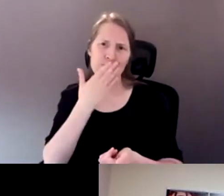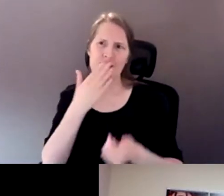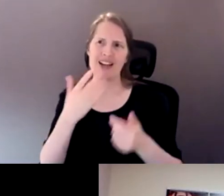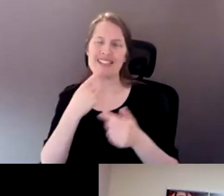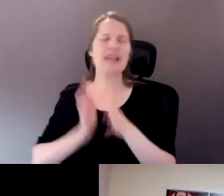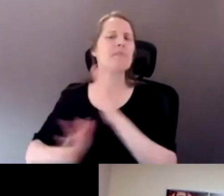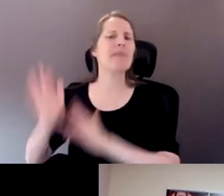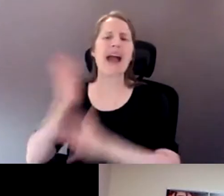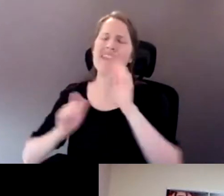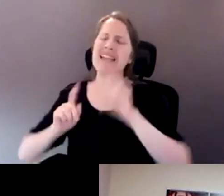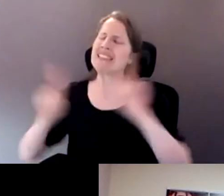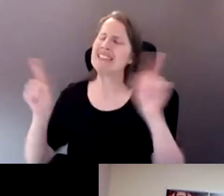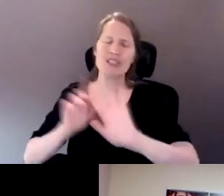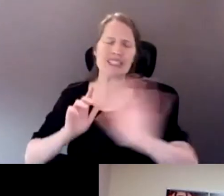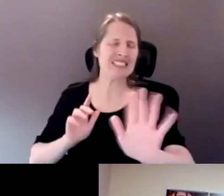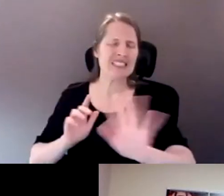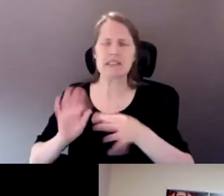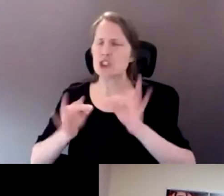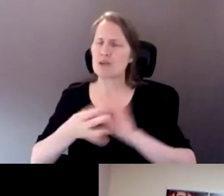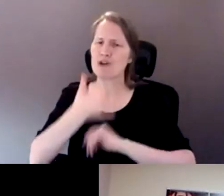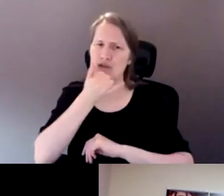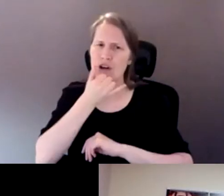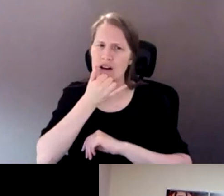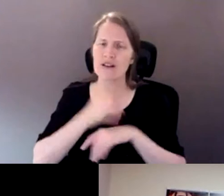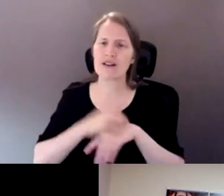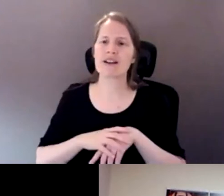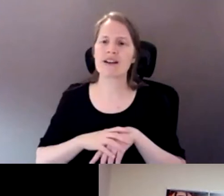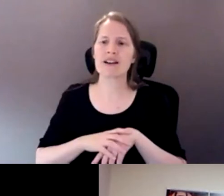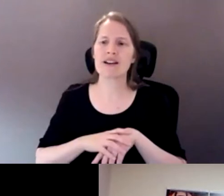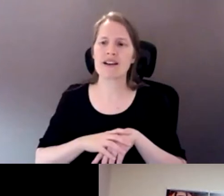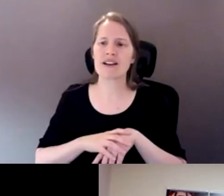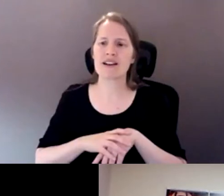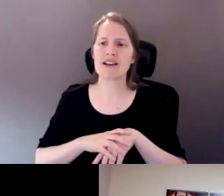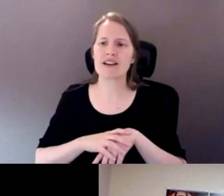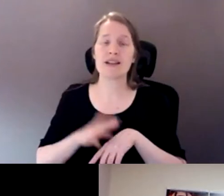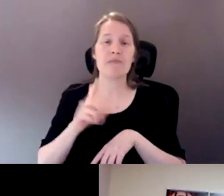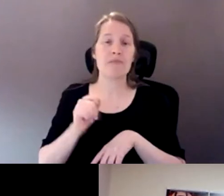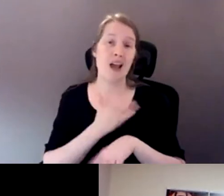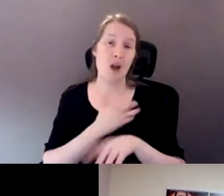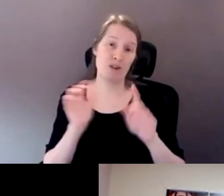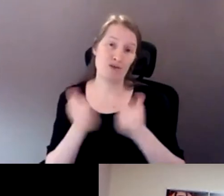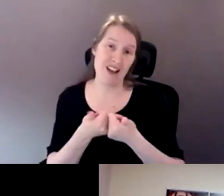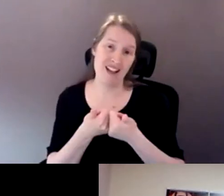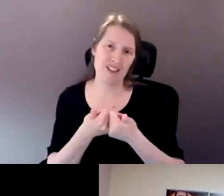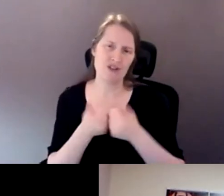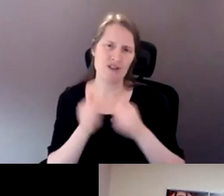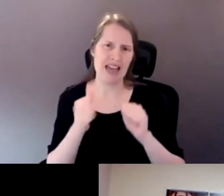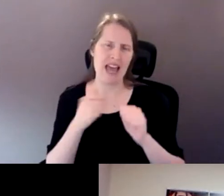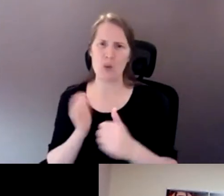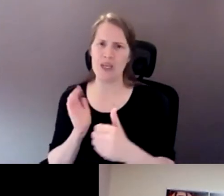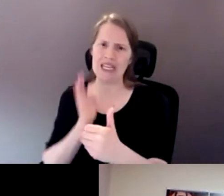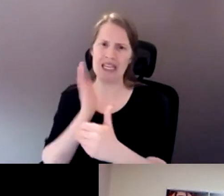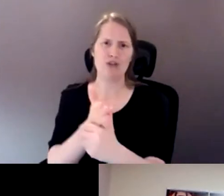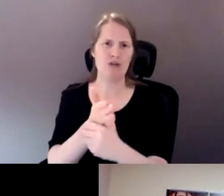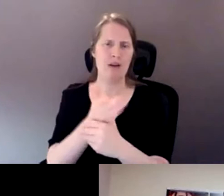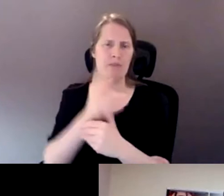then it was different. You got that wrong. But we have a big challenge in trying to intervene in how